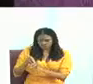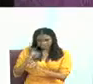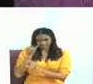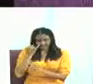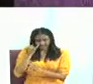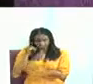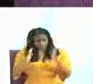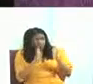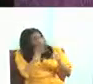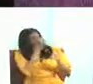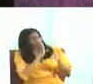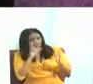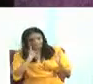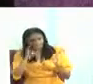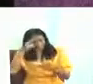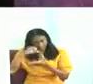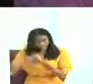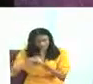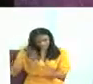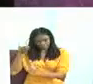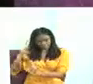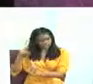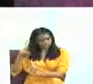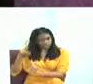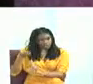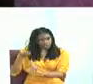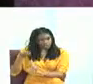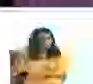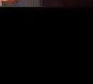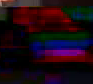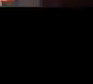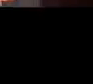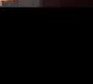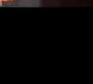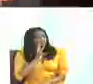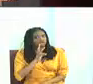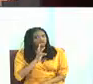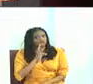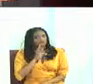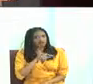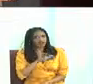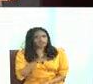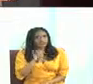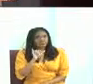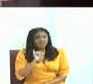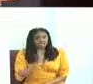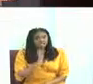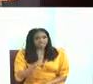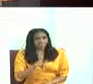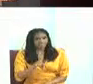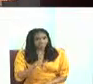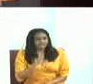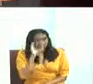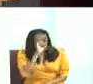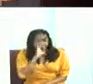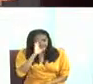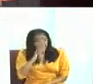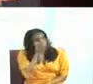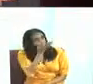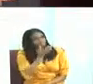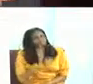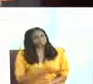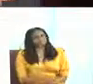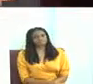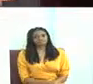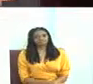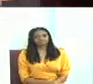is, and that he is a rewarder of them that diligently seek him.